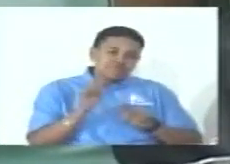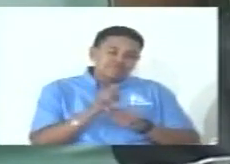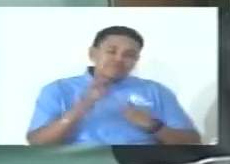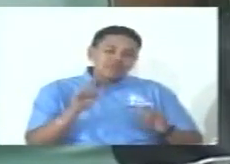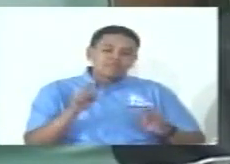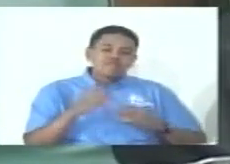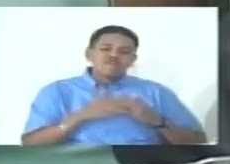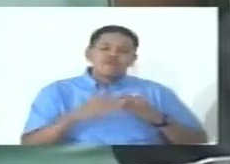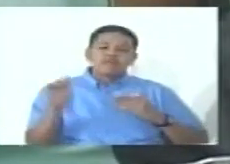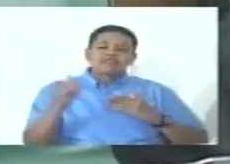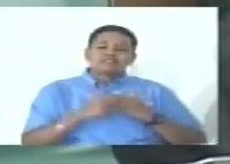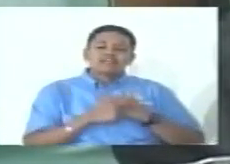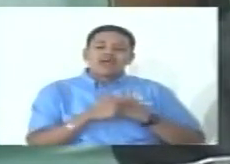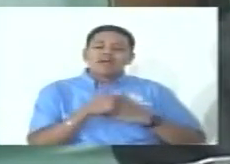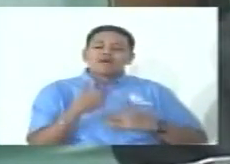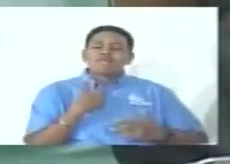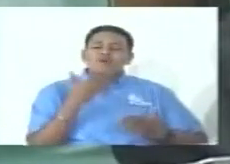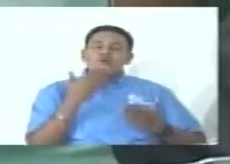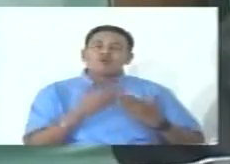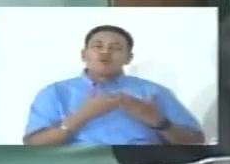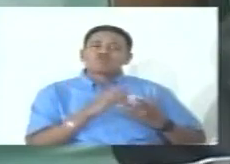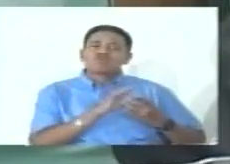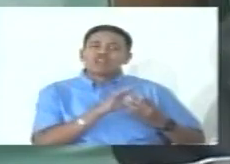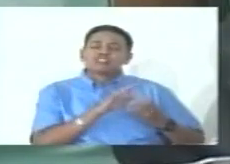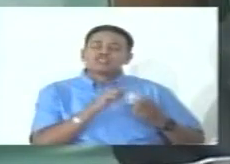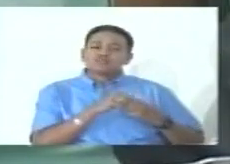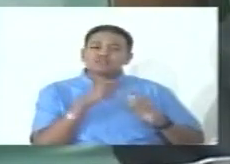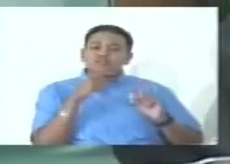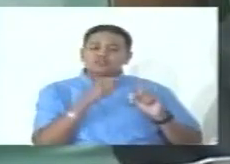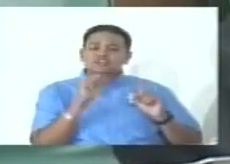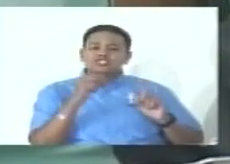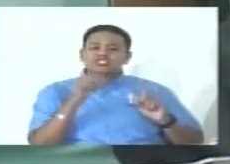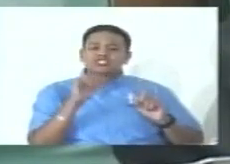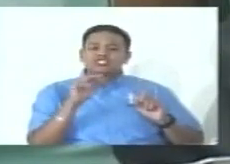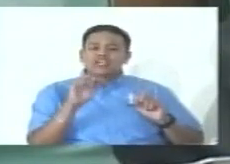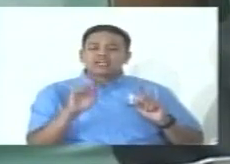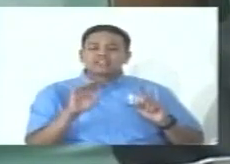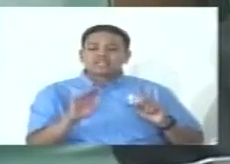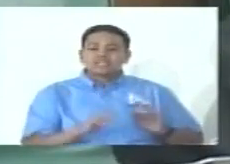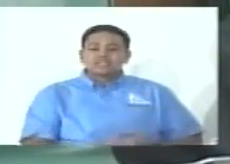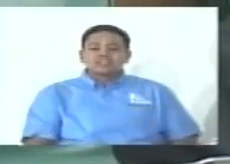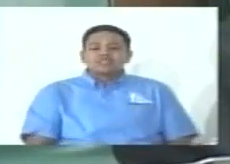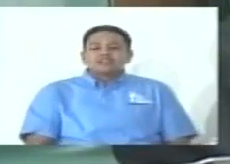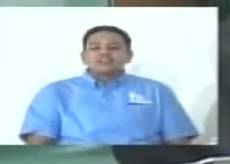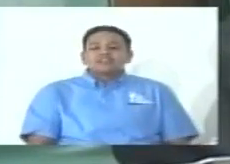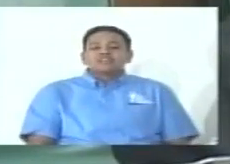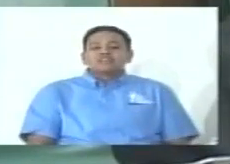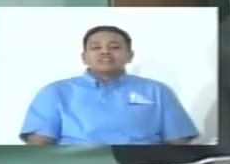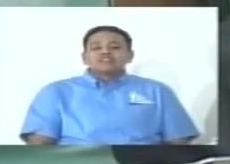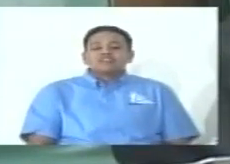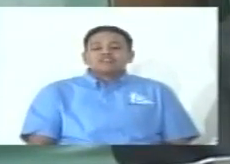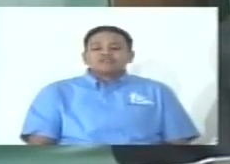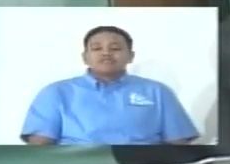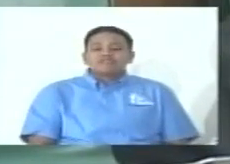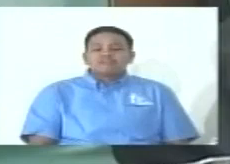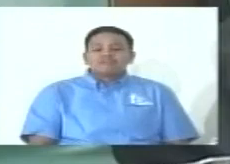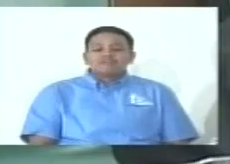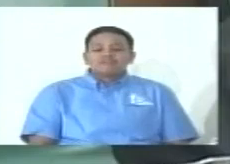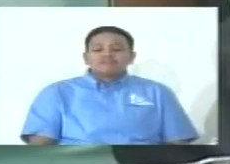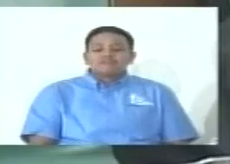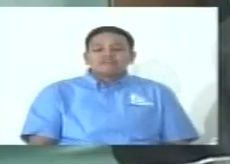I had a very good relationship with Ms. Robinson.